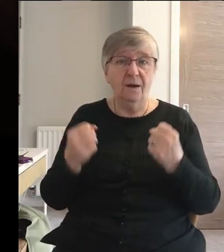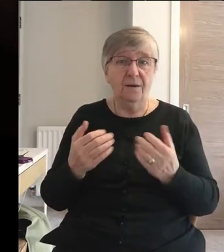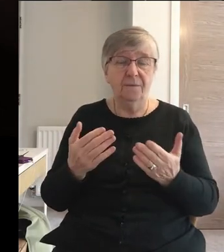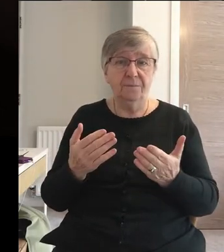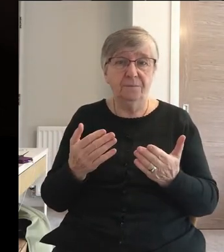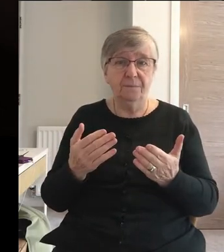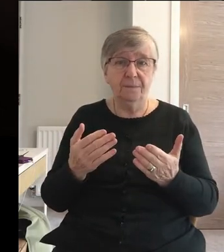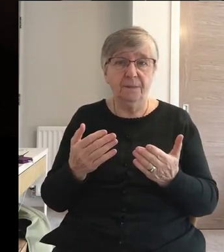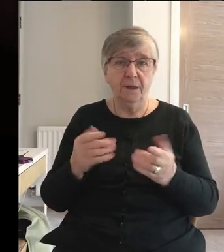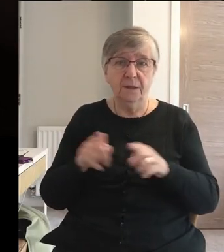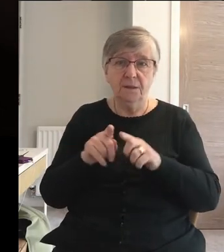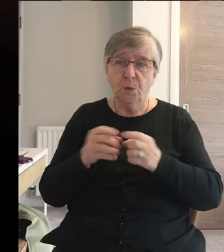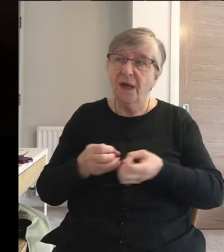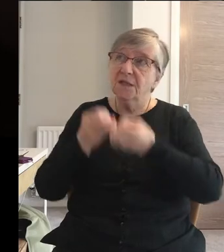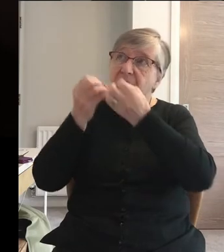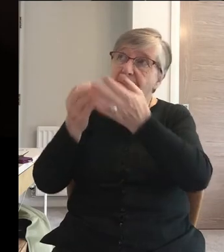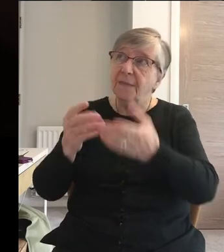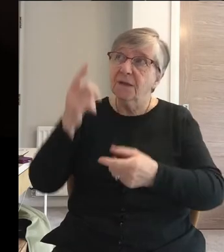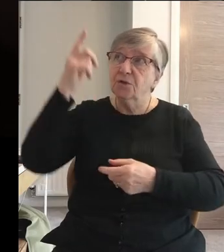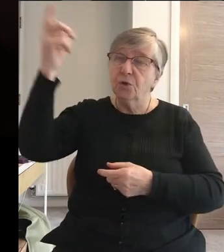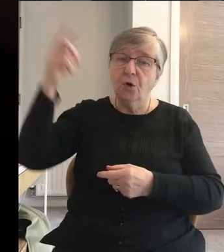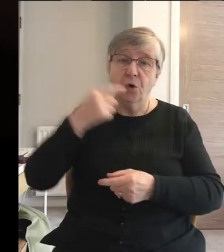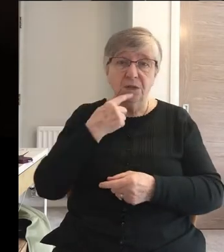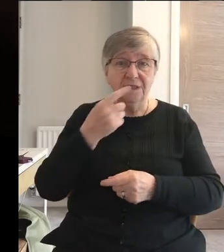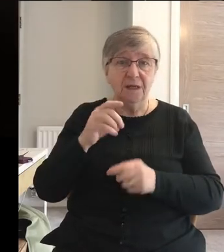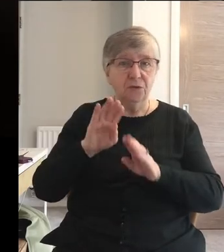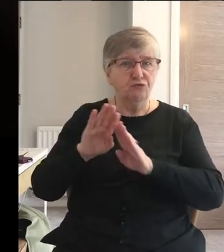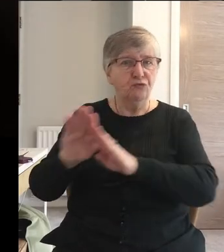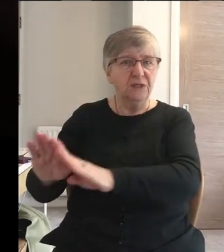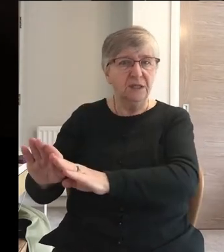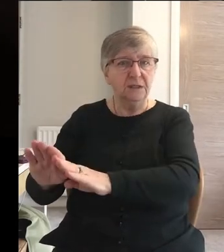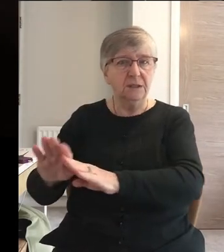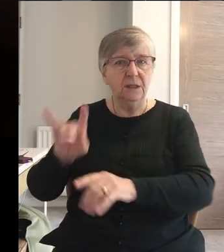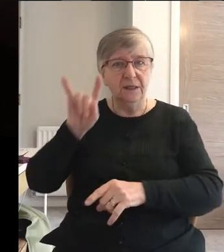And as well as submit to God, verse 7, he says, resist the devil.